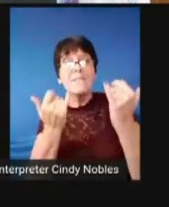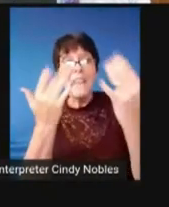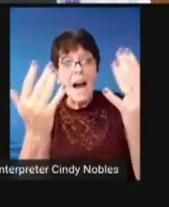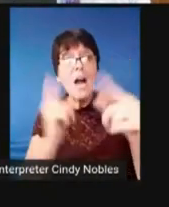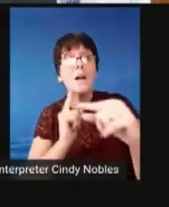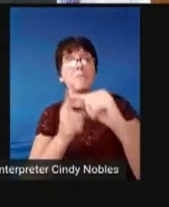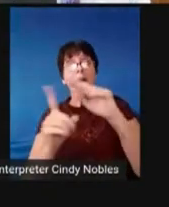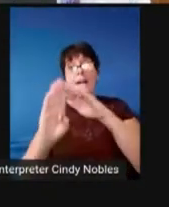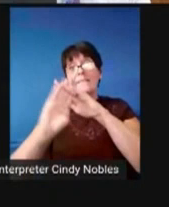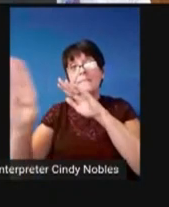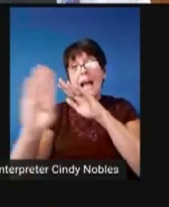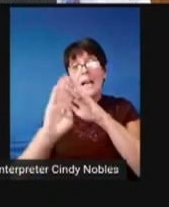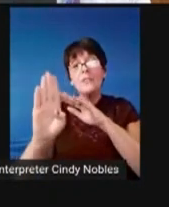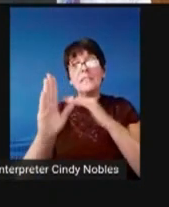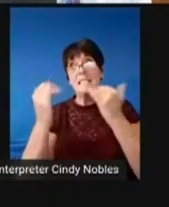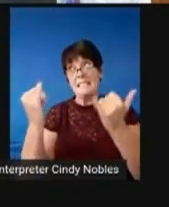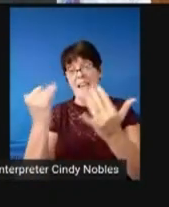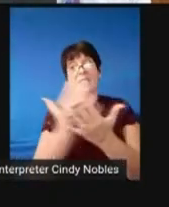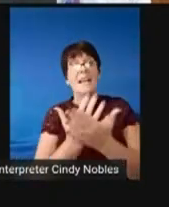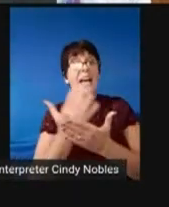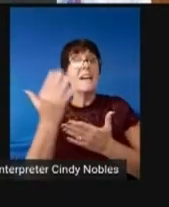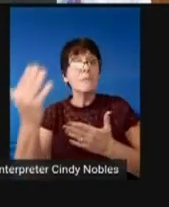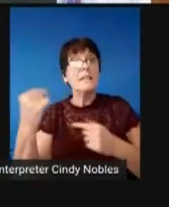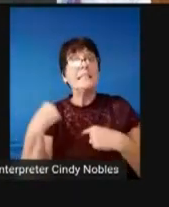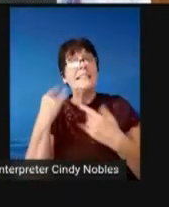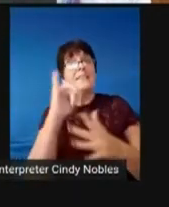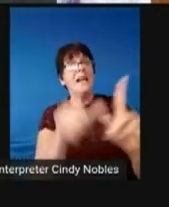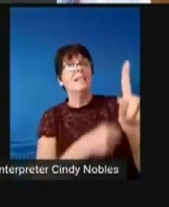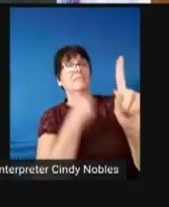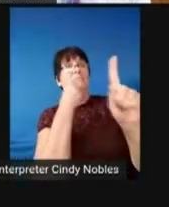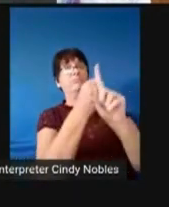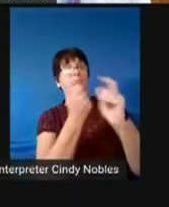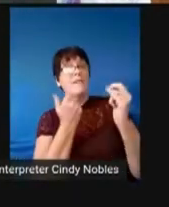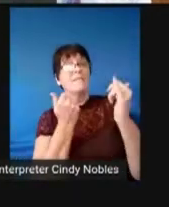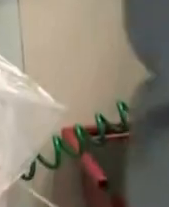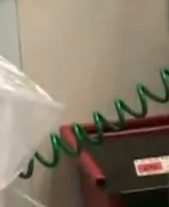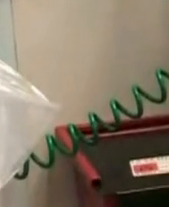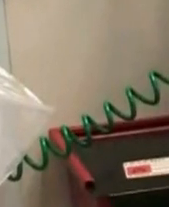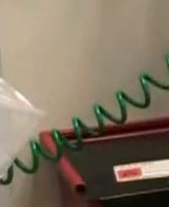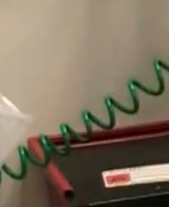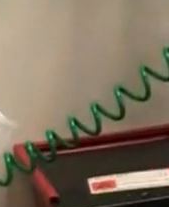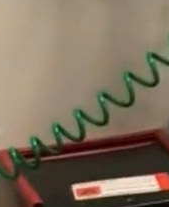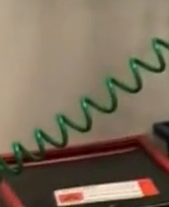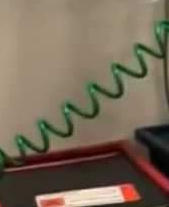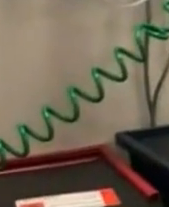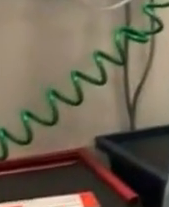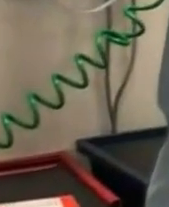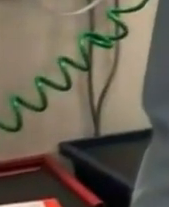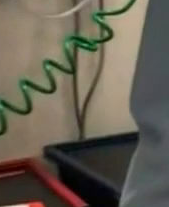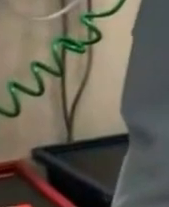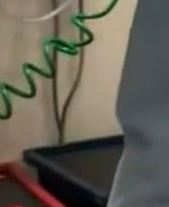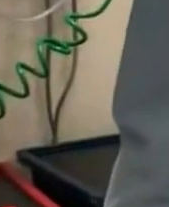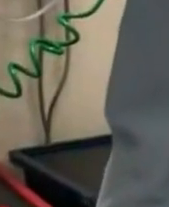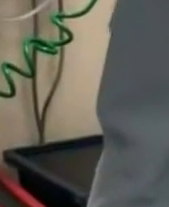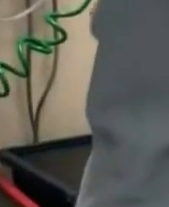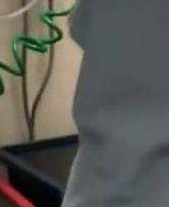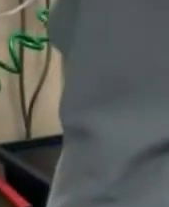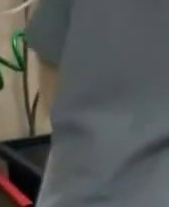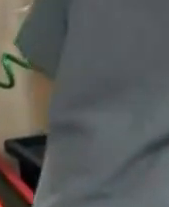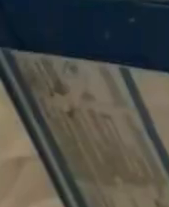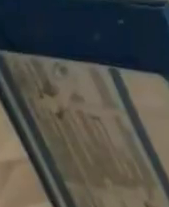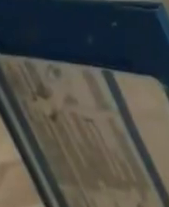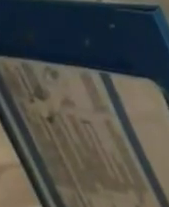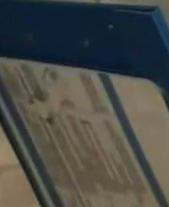evacuations, and it's been about 5 weeks since really that fire season began. Dr. Galley there says Labor Day gatherings and the